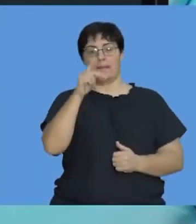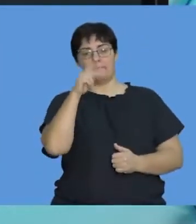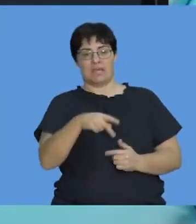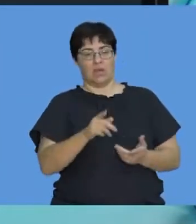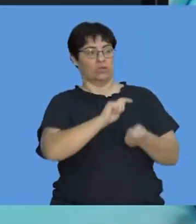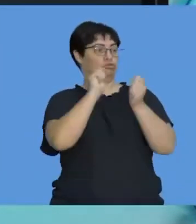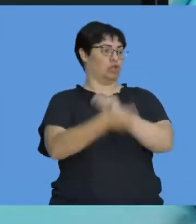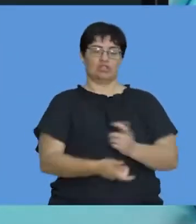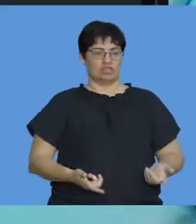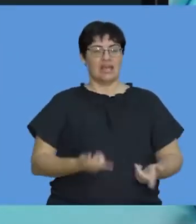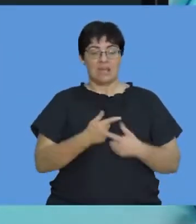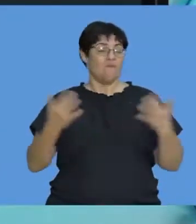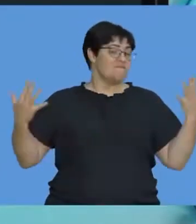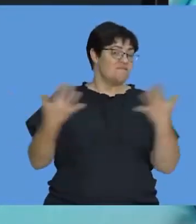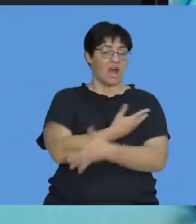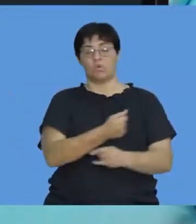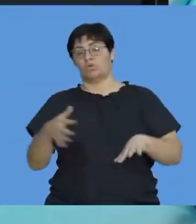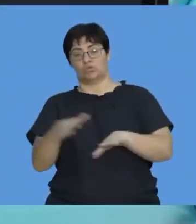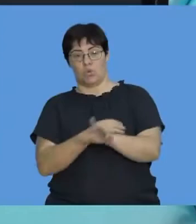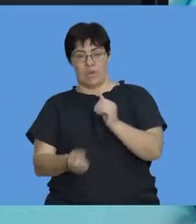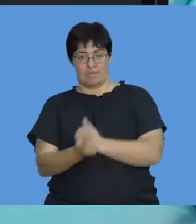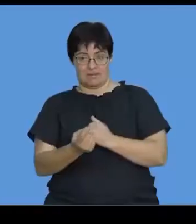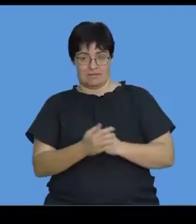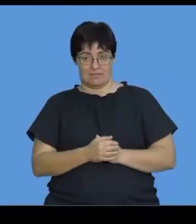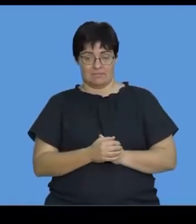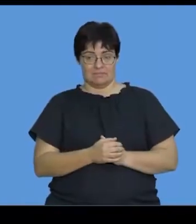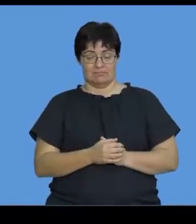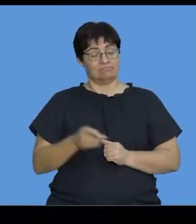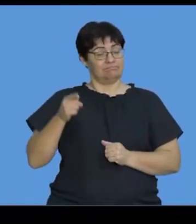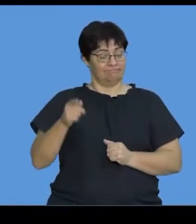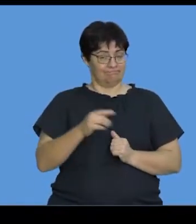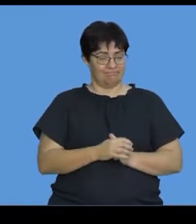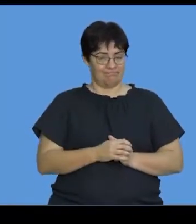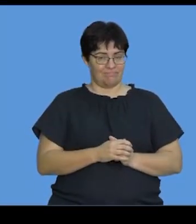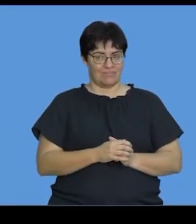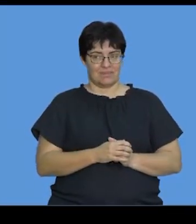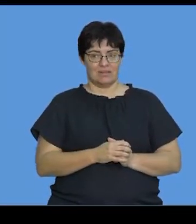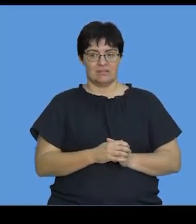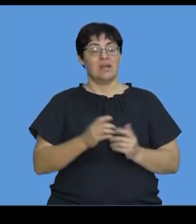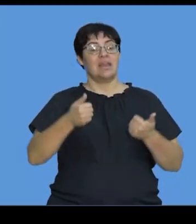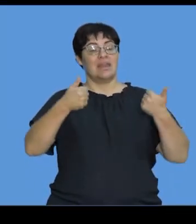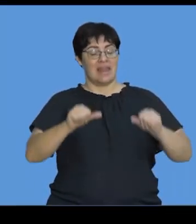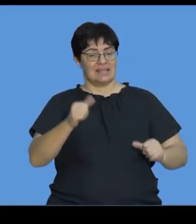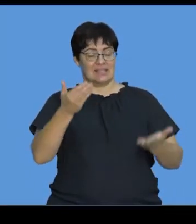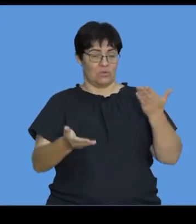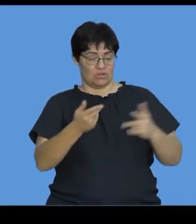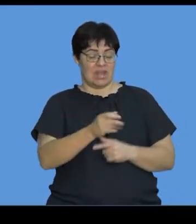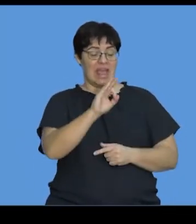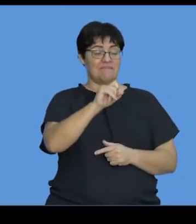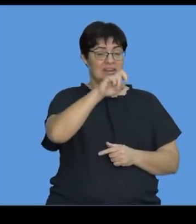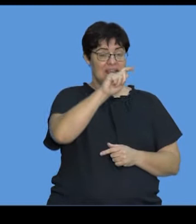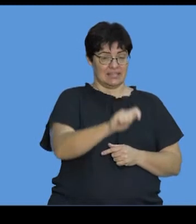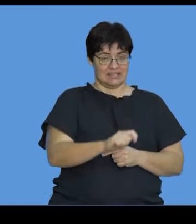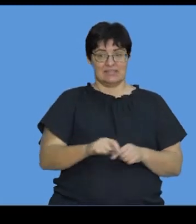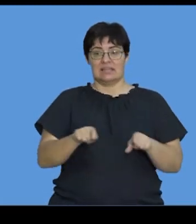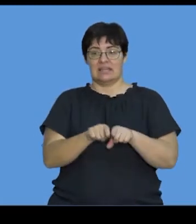about the change. It's about how quickly or slowly it happens. So here's our next equation, where F